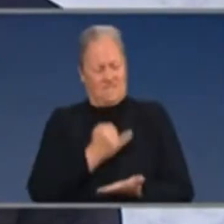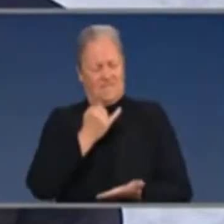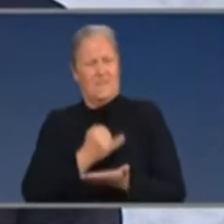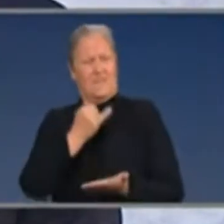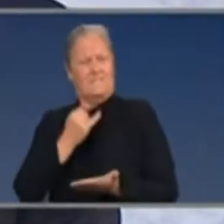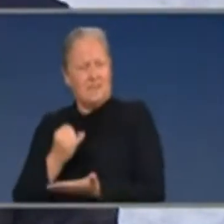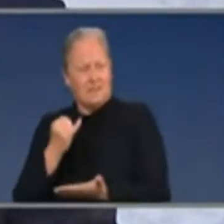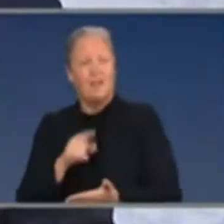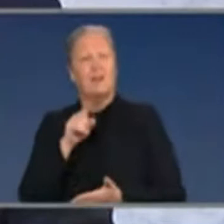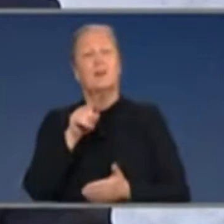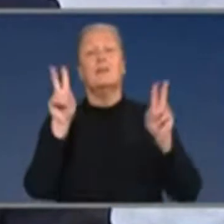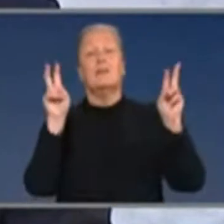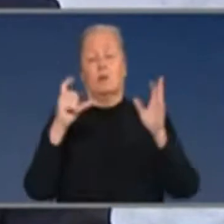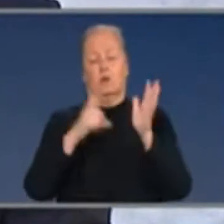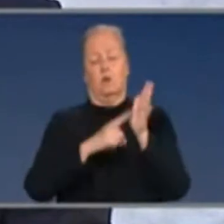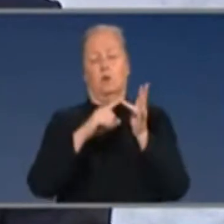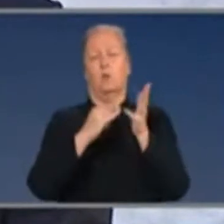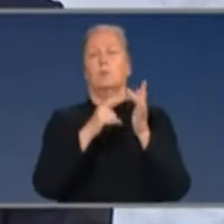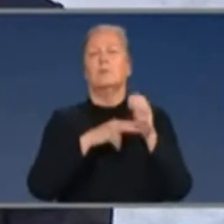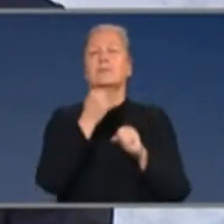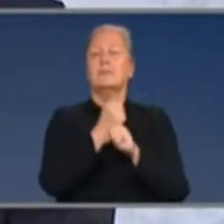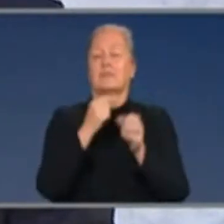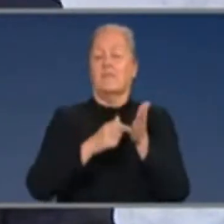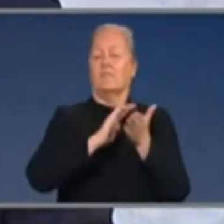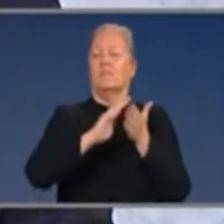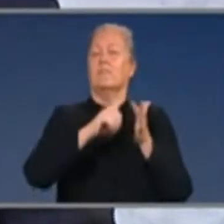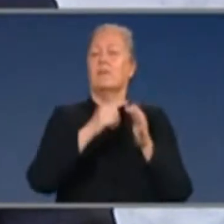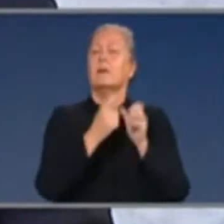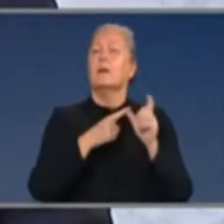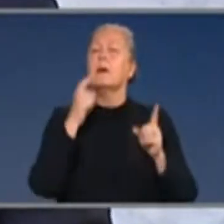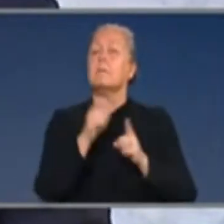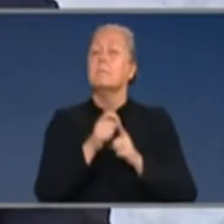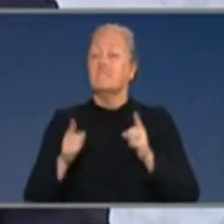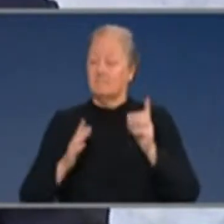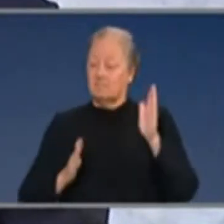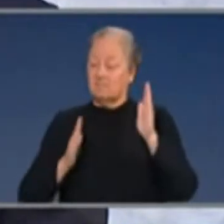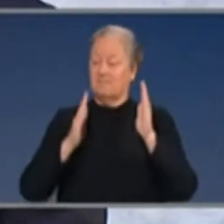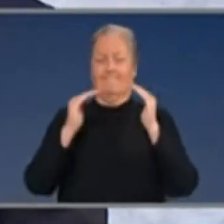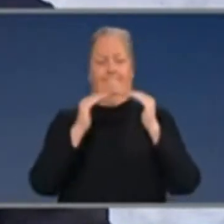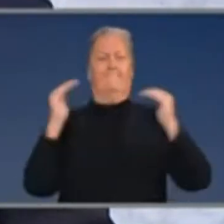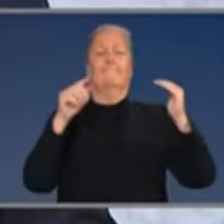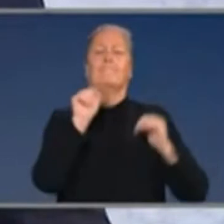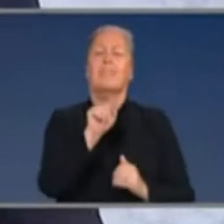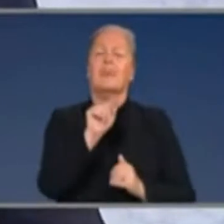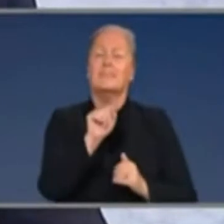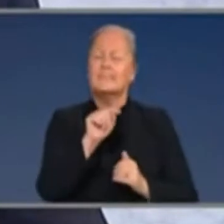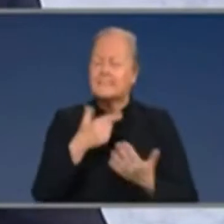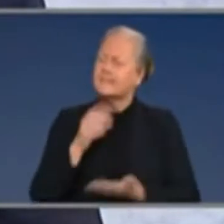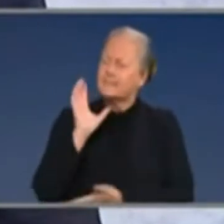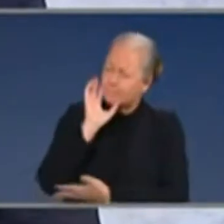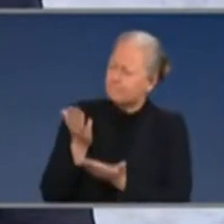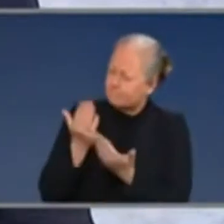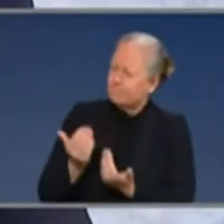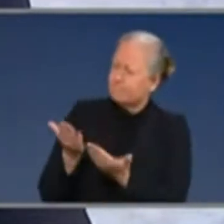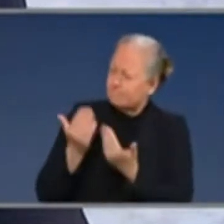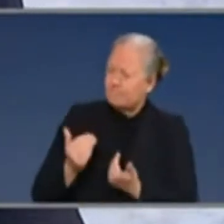gap. Any good process starts with listening, and that's what we did as a government. We listened carefully, and there were